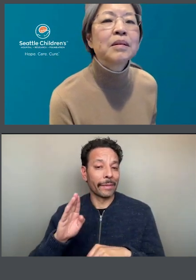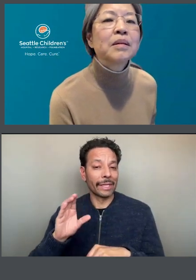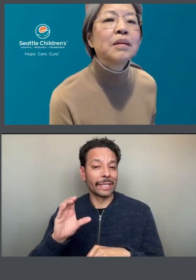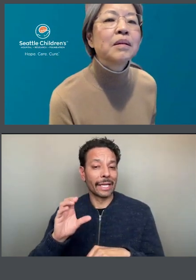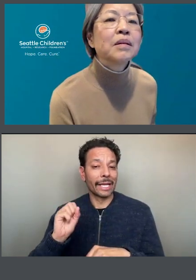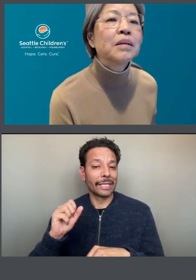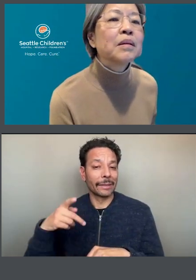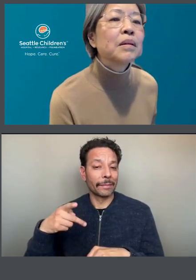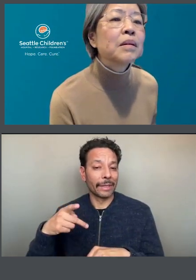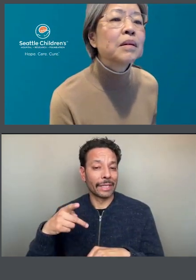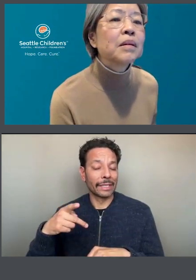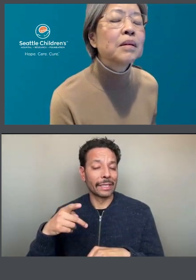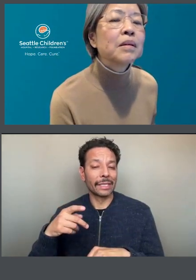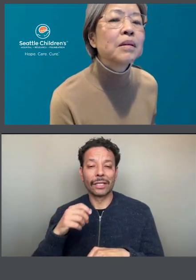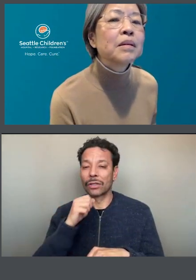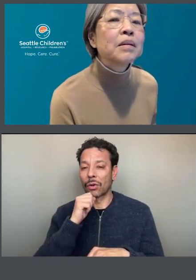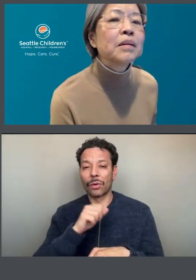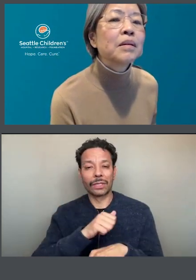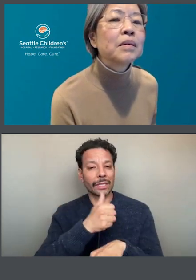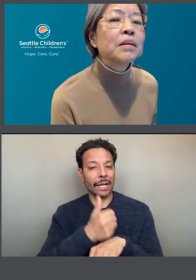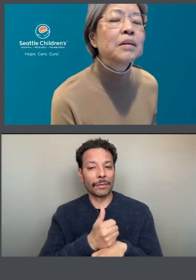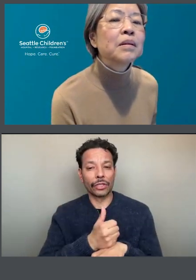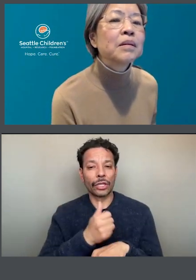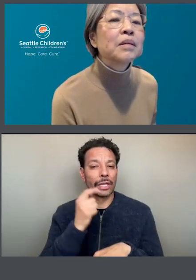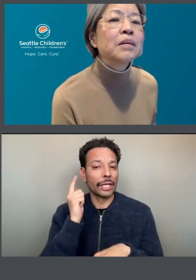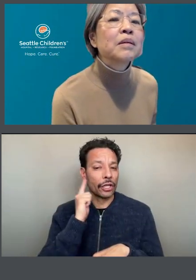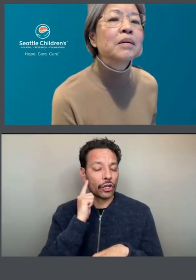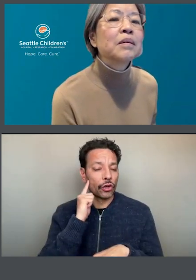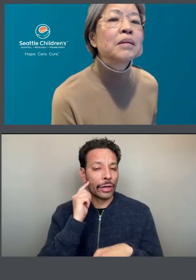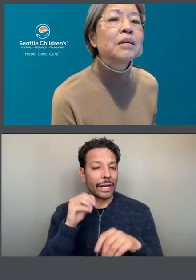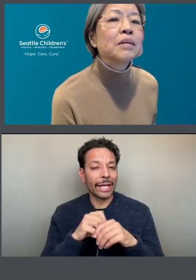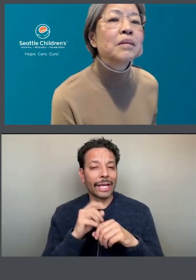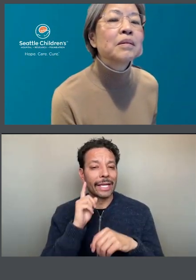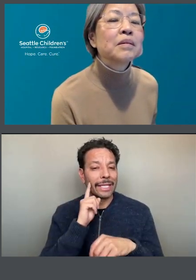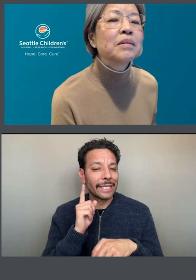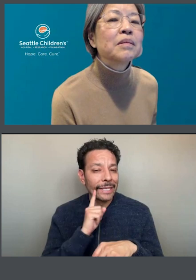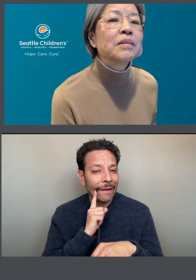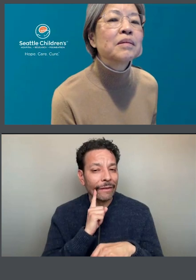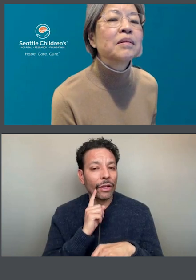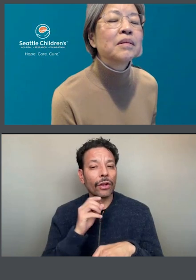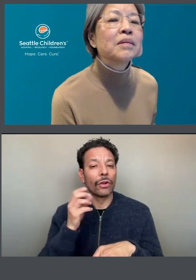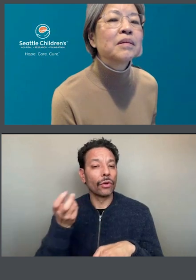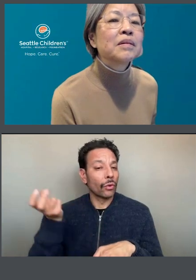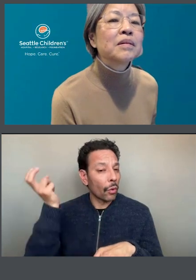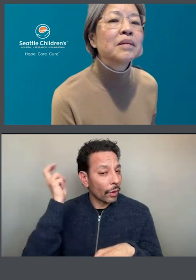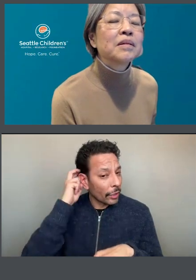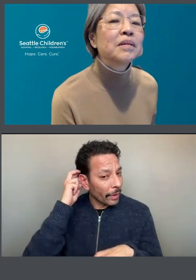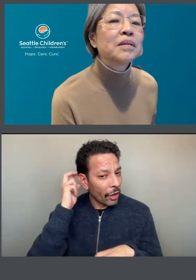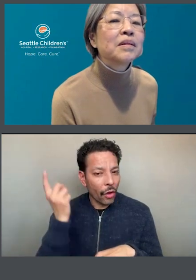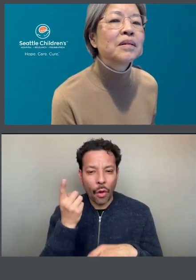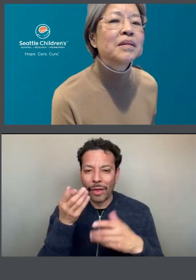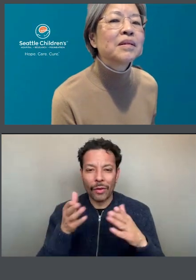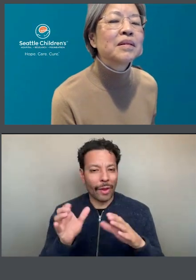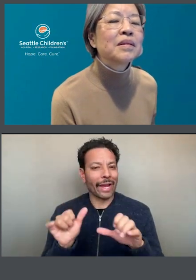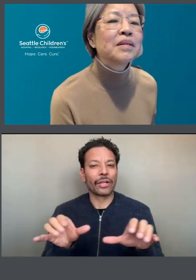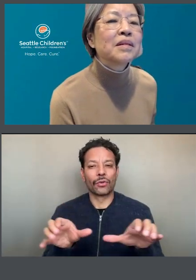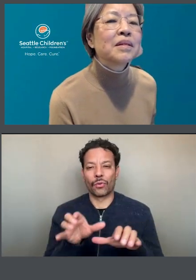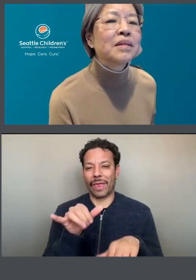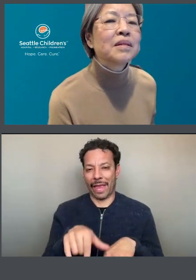BCSPs do not establish hearing in the deaf ear. Cochlear implants are currently the only way to do